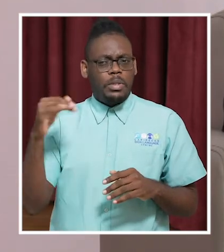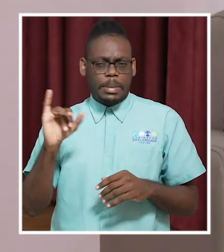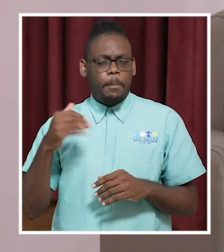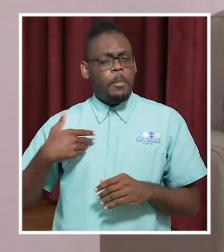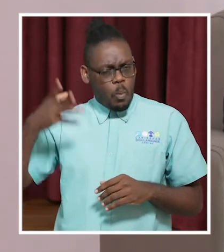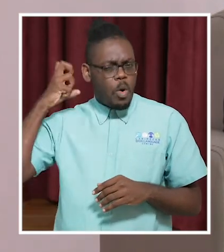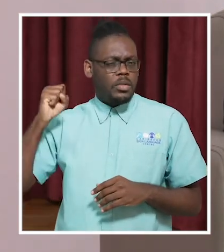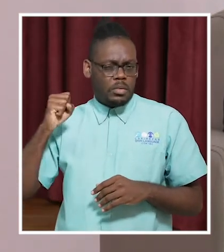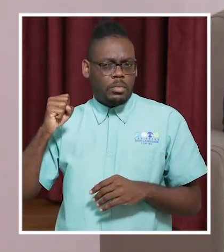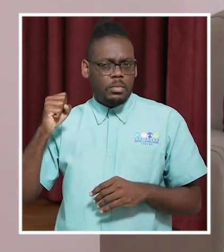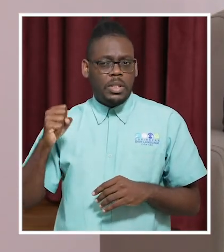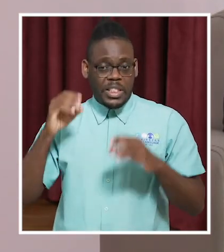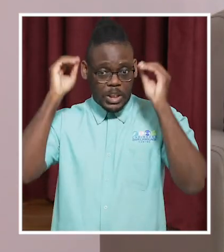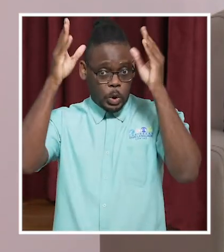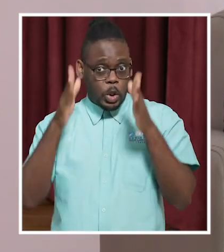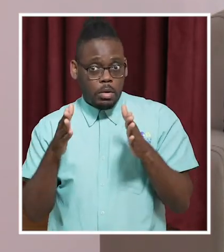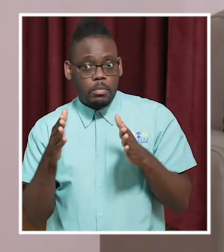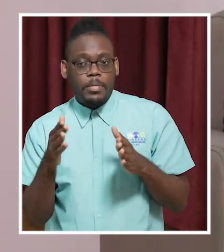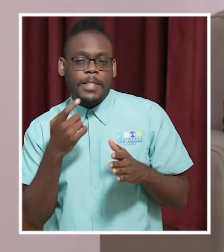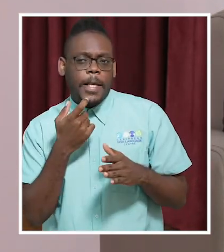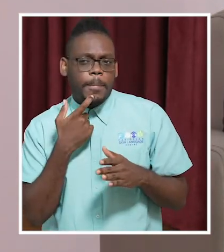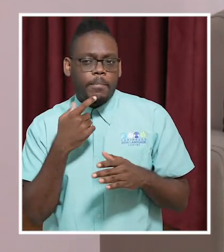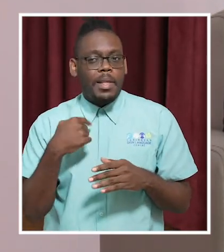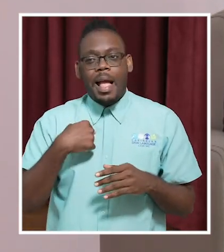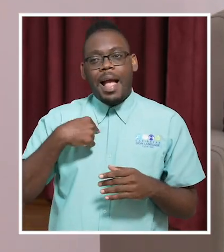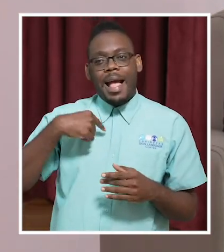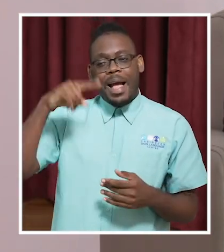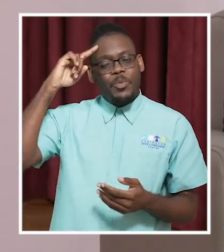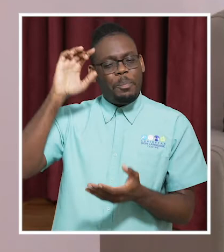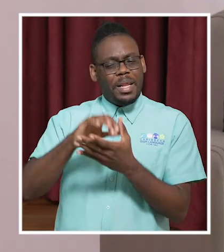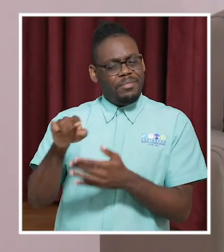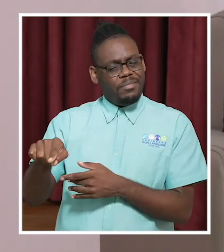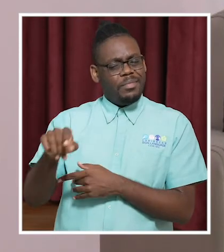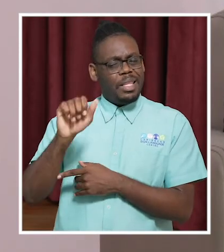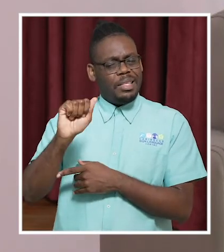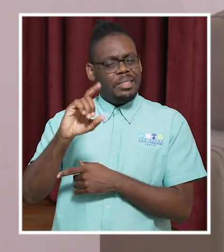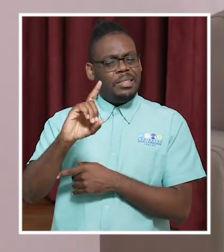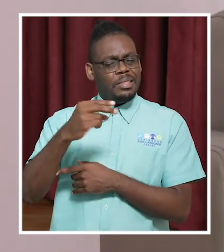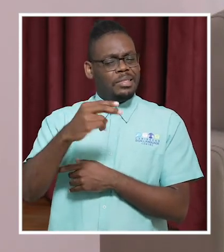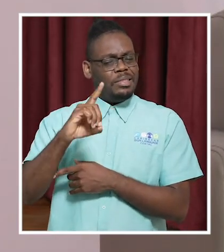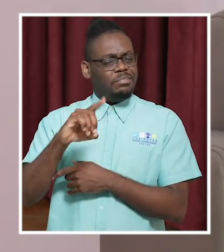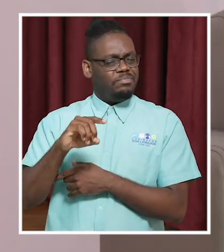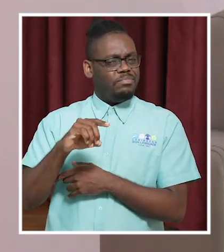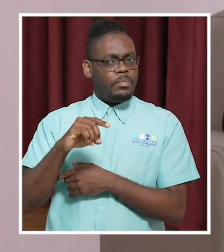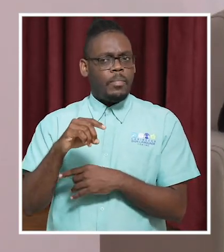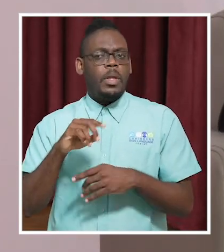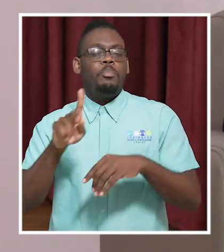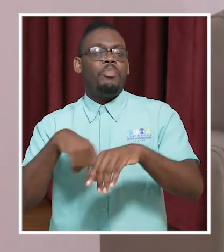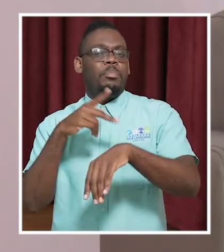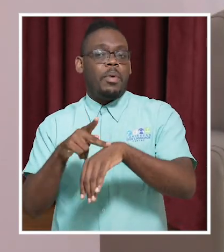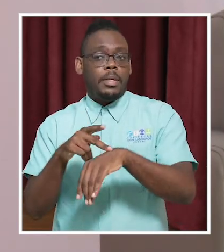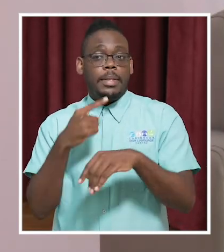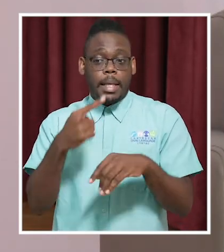principal said, well, Mrs. Fullerton, that is all we can offer right now. I cannot bring the child into the school because the teacher